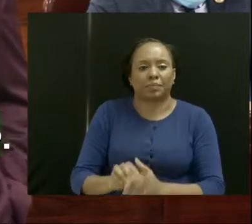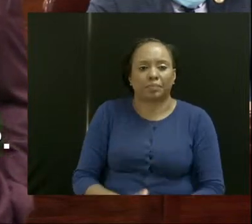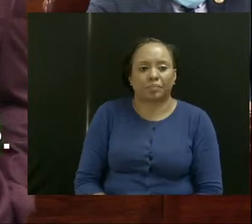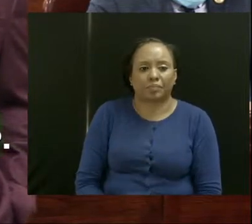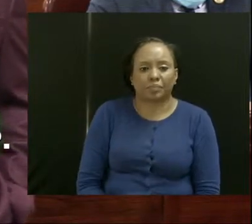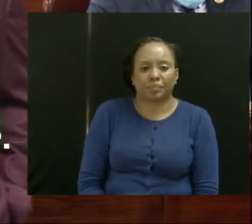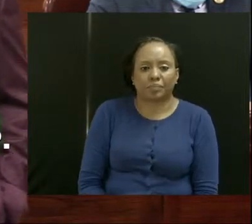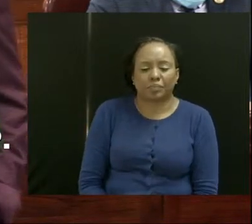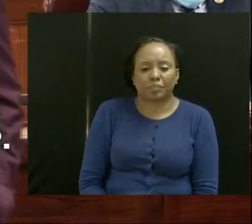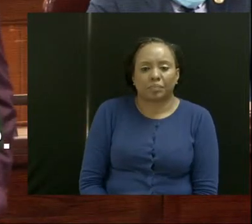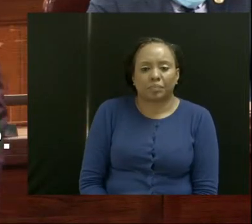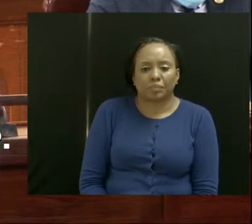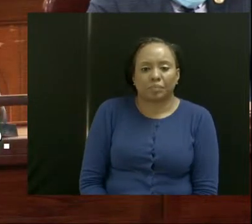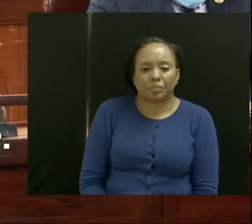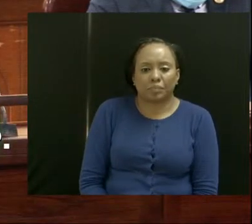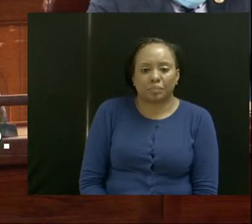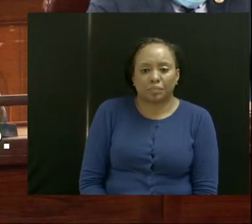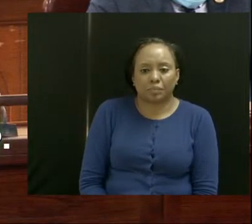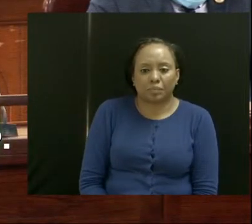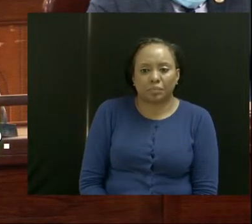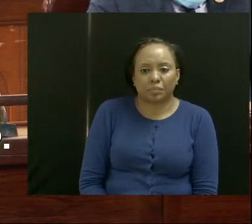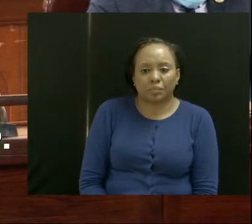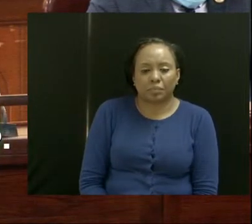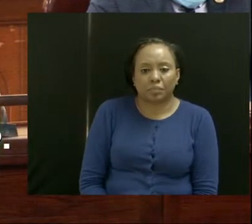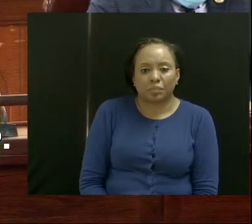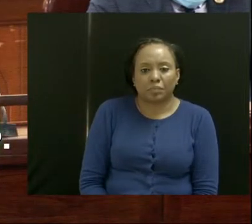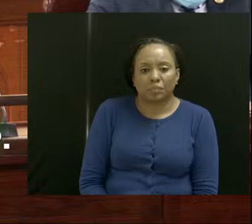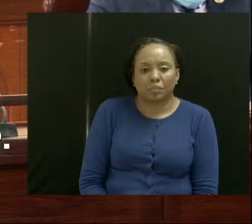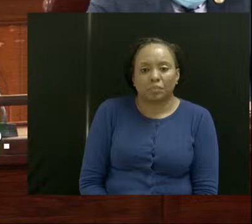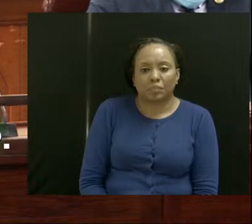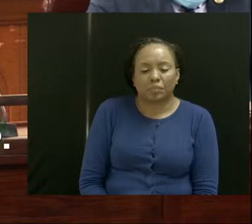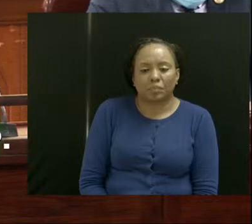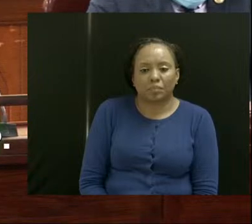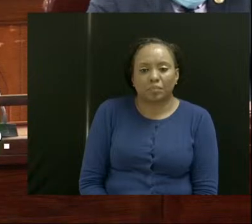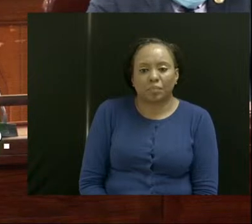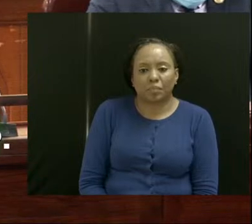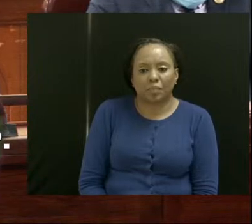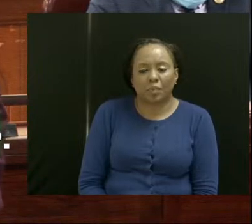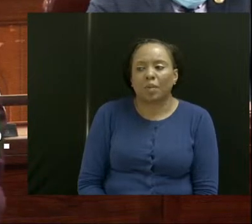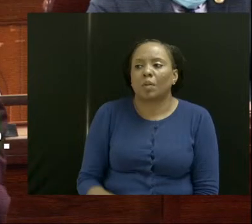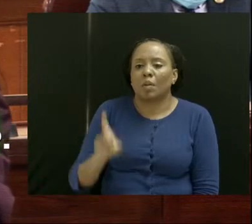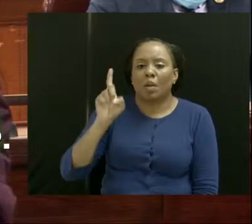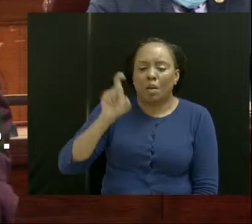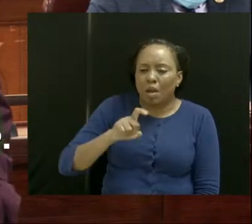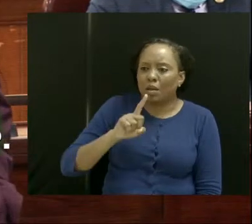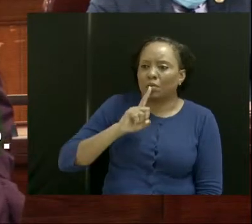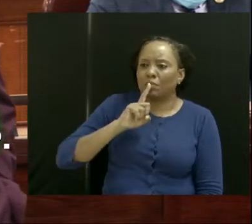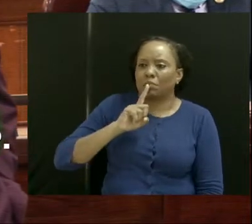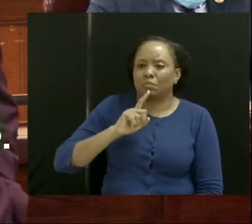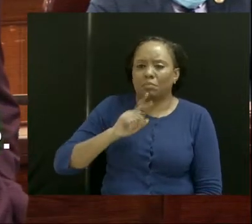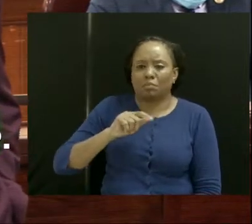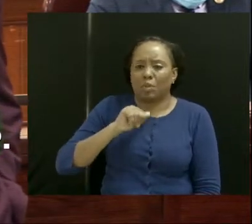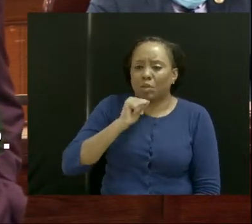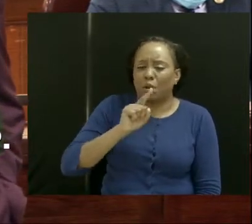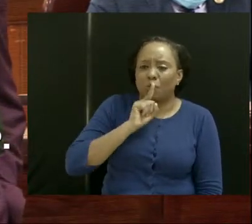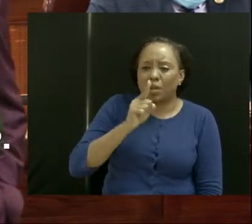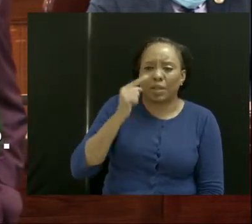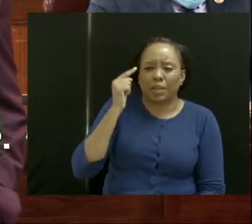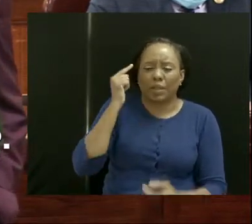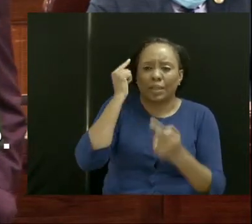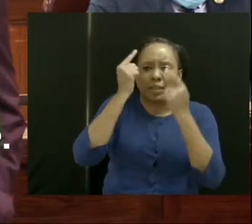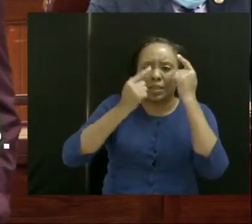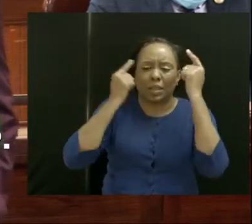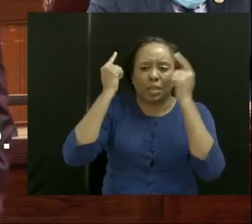do restructuring at the level of several of the state-owned enterprises in Barbados, as far as I understand it. That